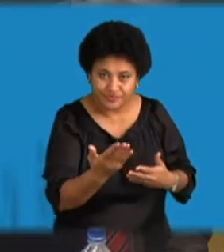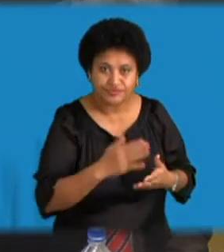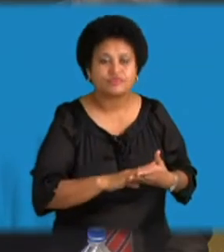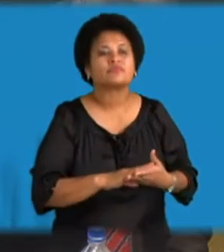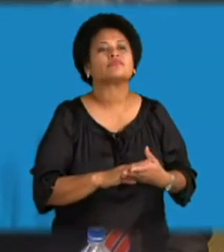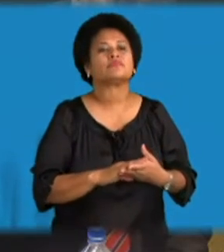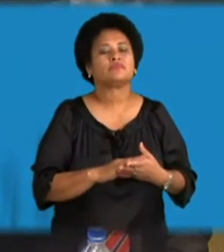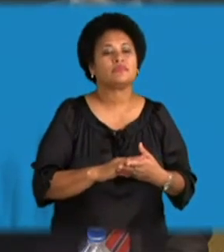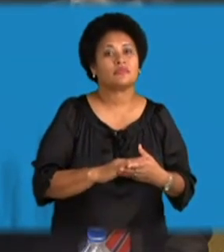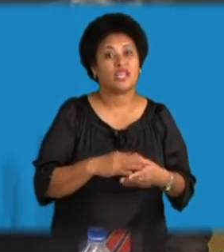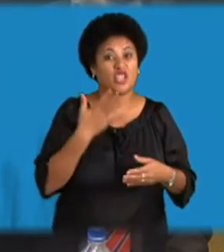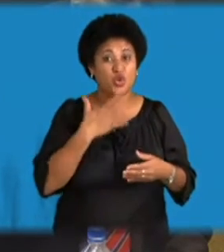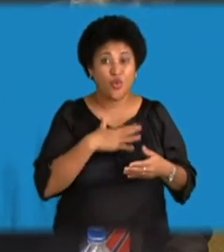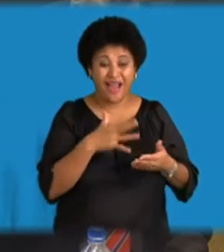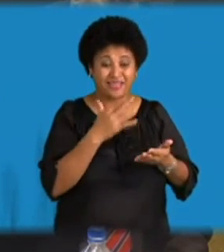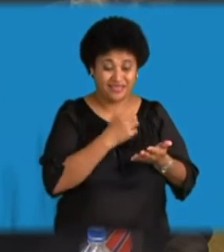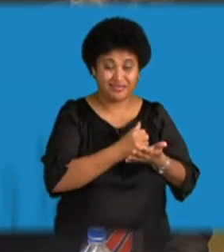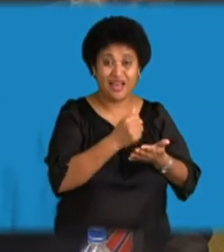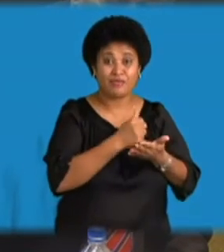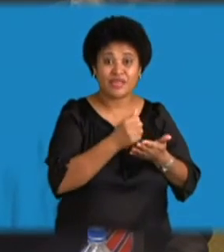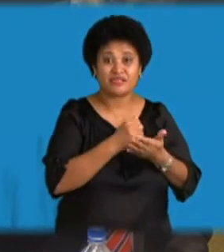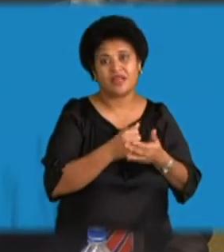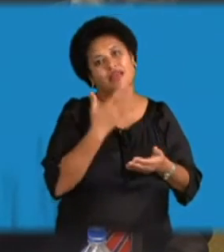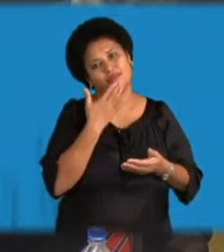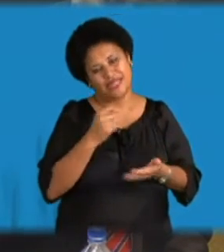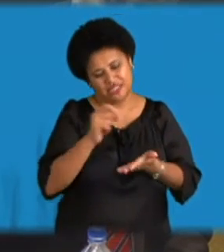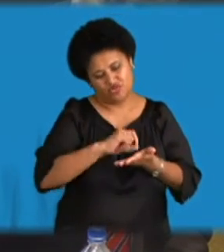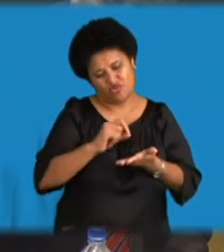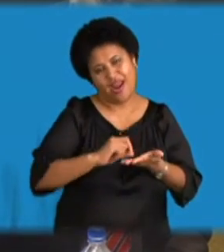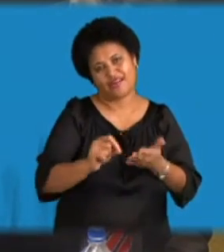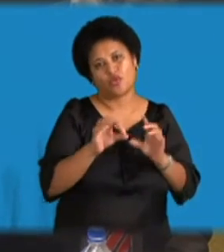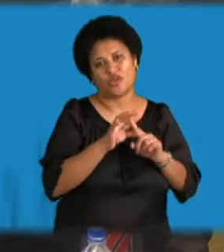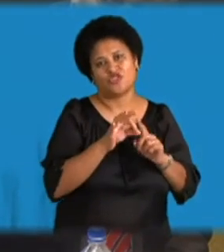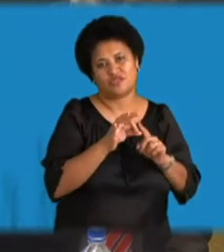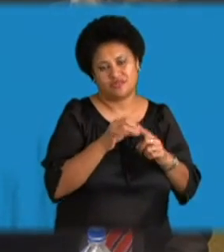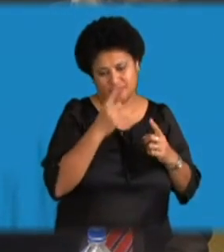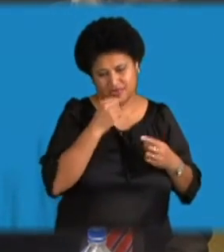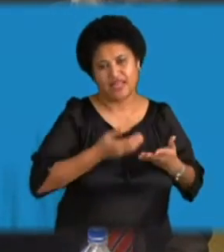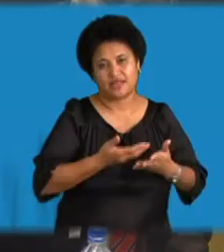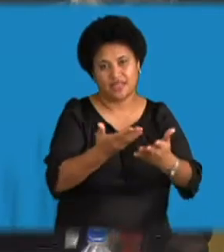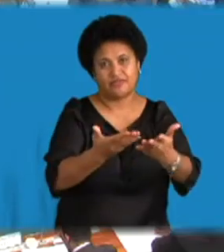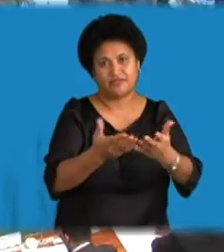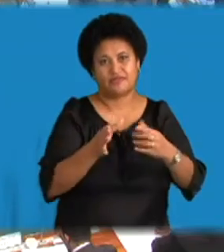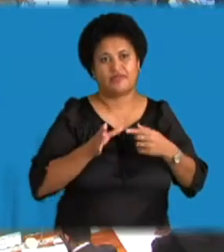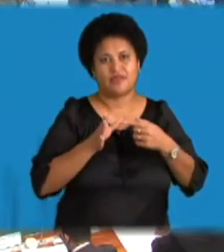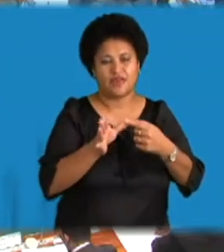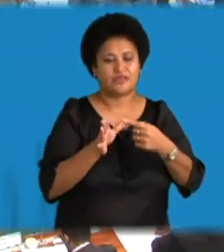Nawai Kula wants statistics on that, he can put a written question, we can give him the figures on that. Thank you. Thank you.